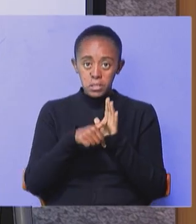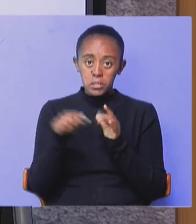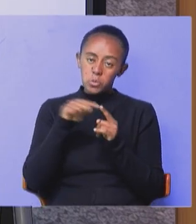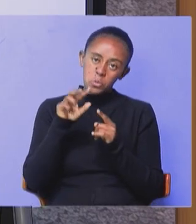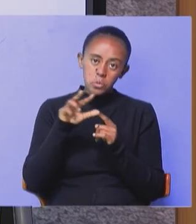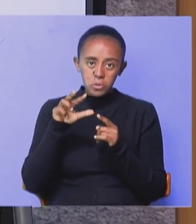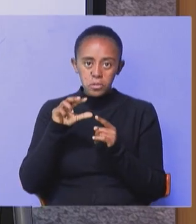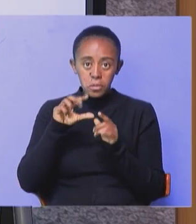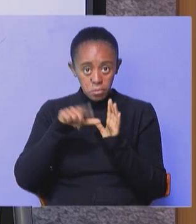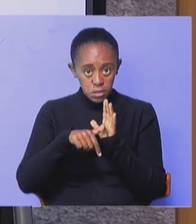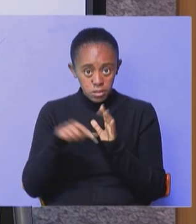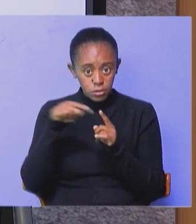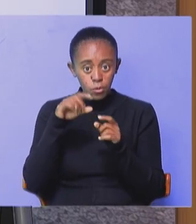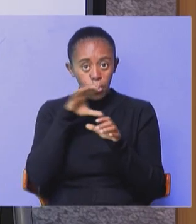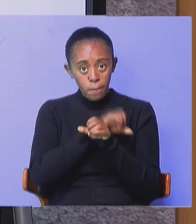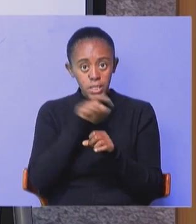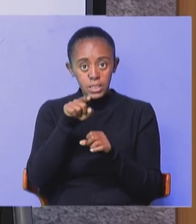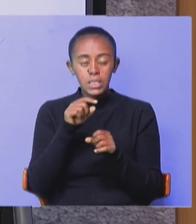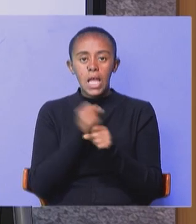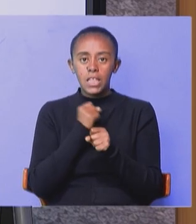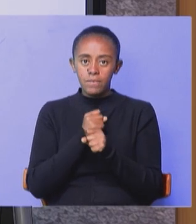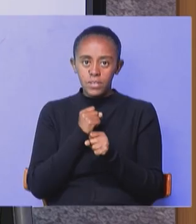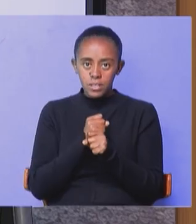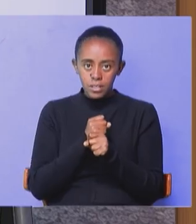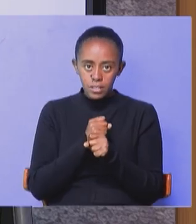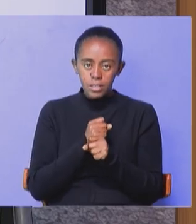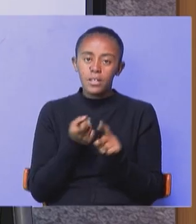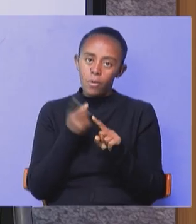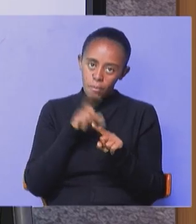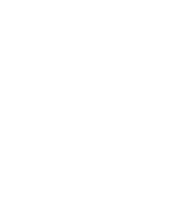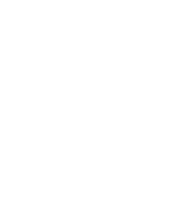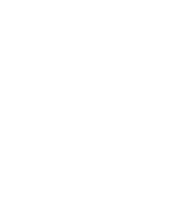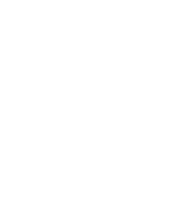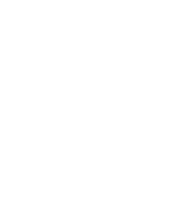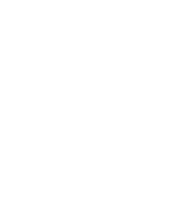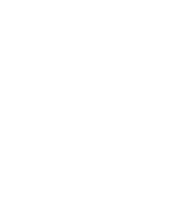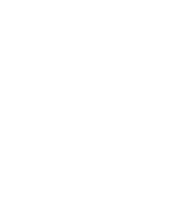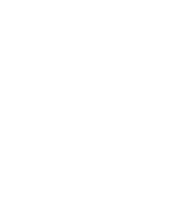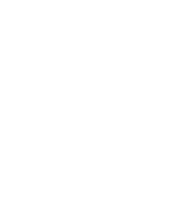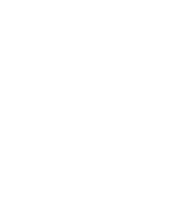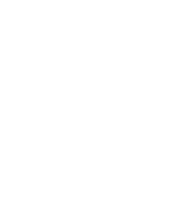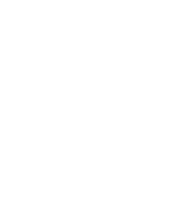3 minutes, to complete this activity, and then we'll come back and see it together.